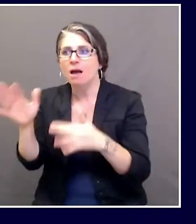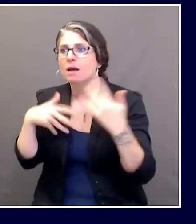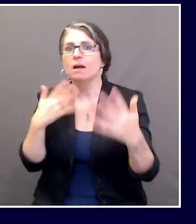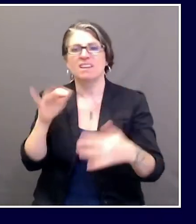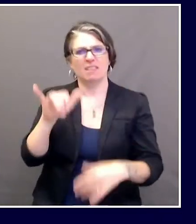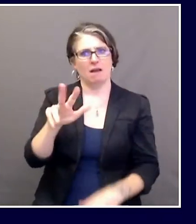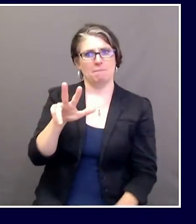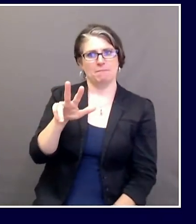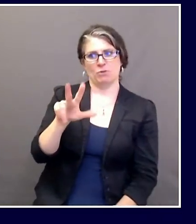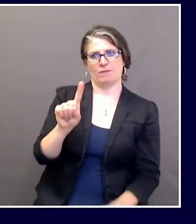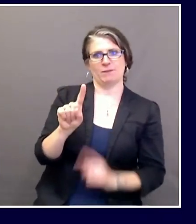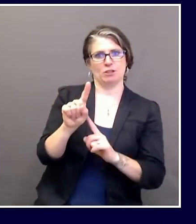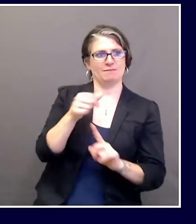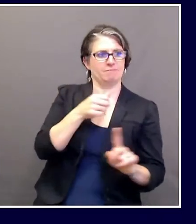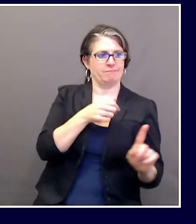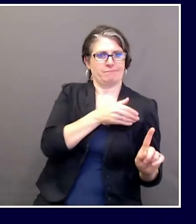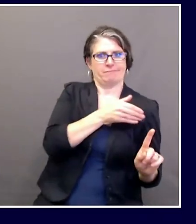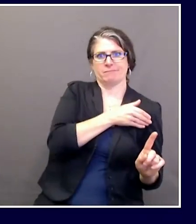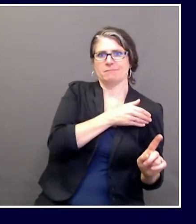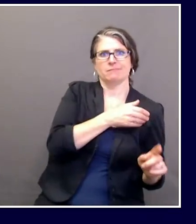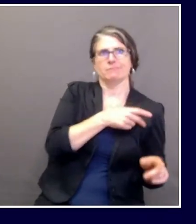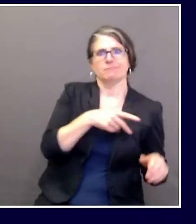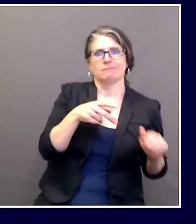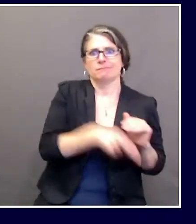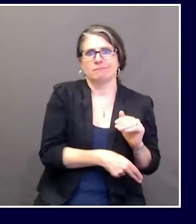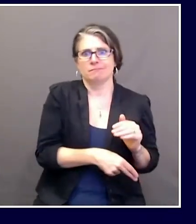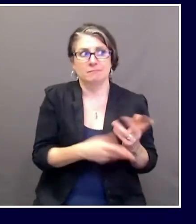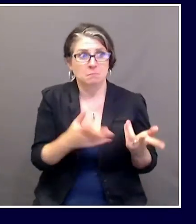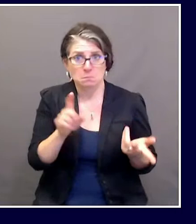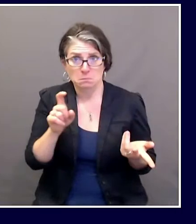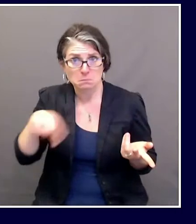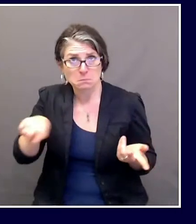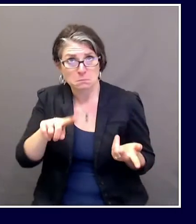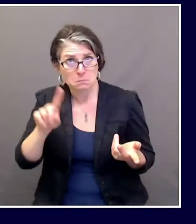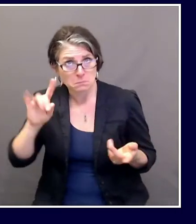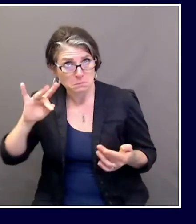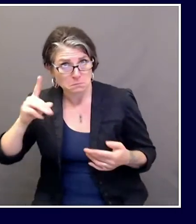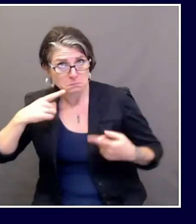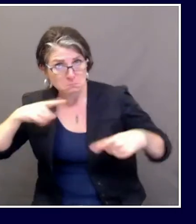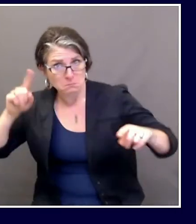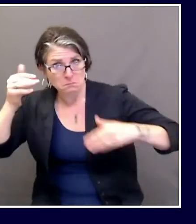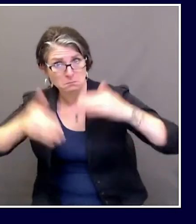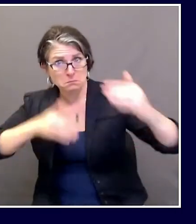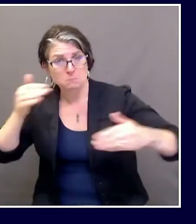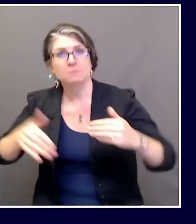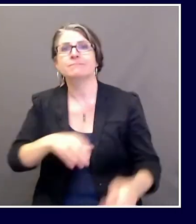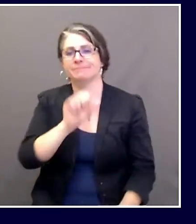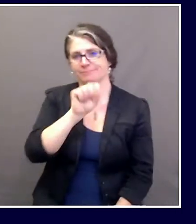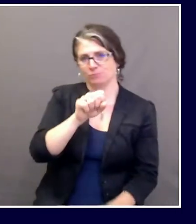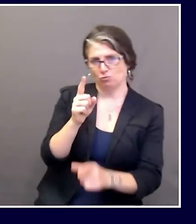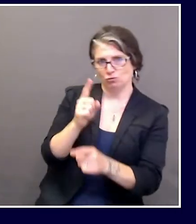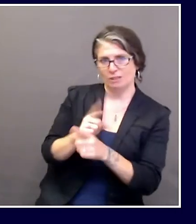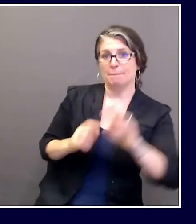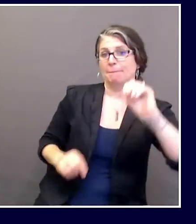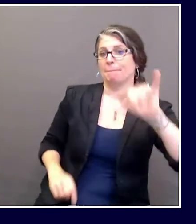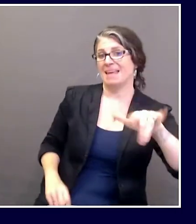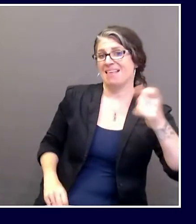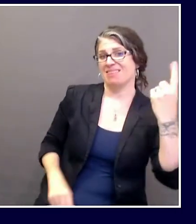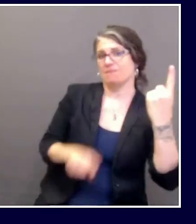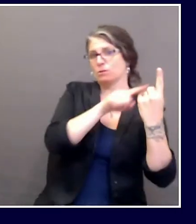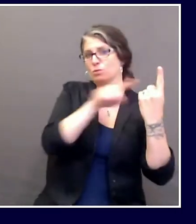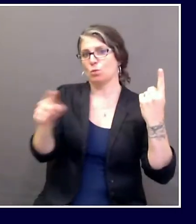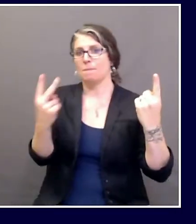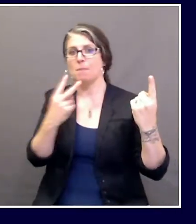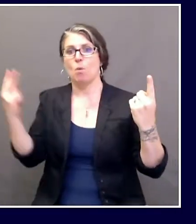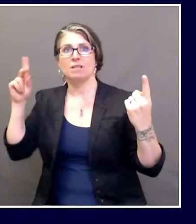through Memorial Day on Monday that allowed people who got their first shot to get one of 6 incentives to get outdoors: